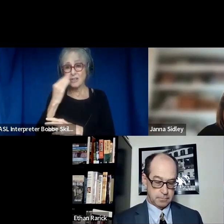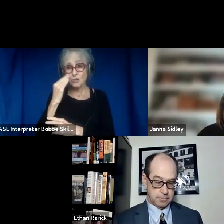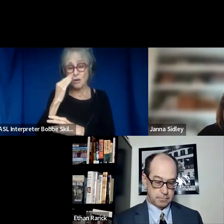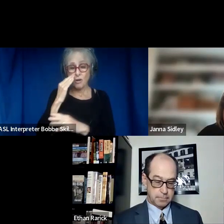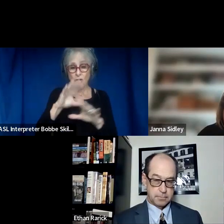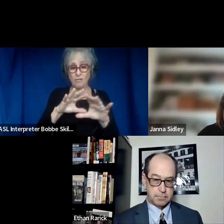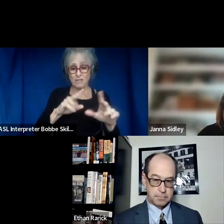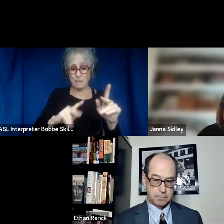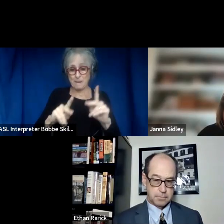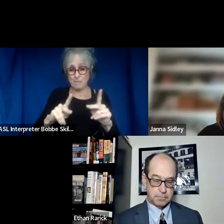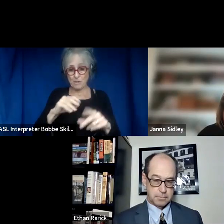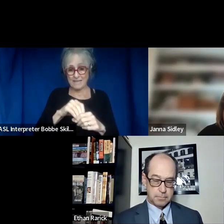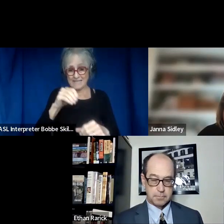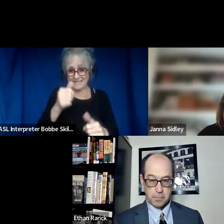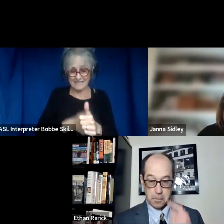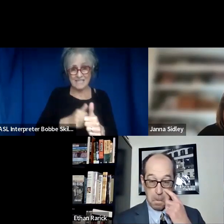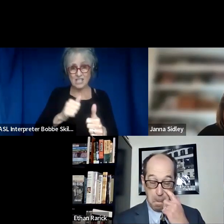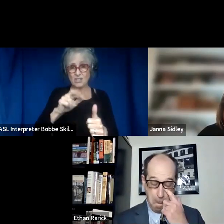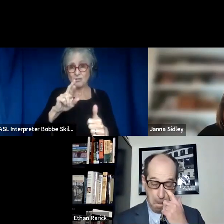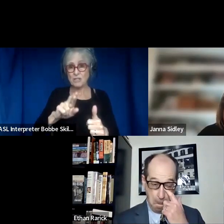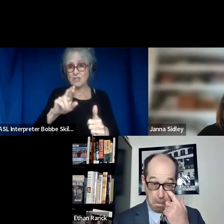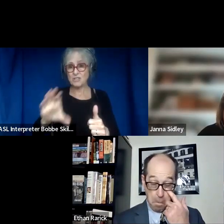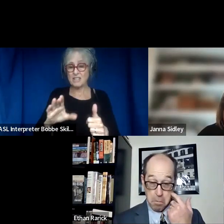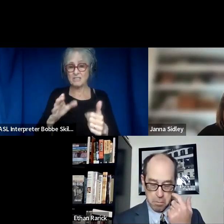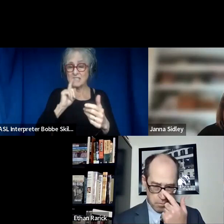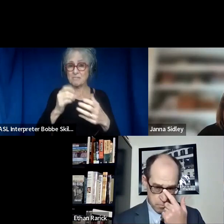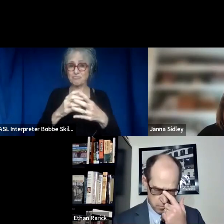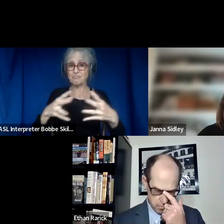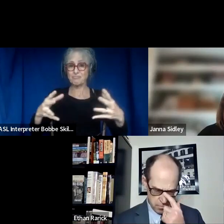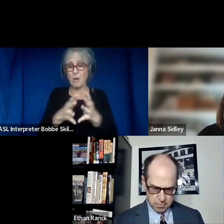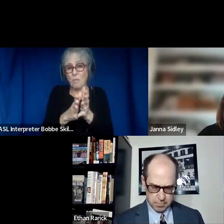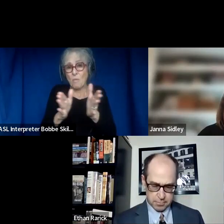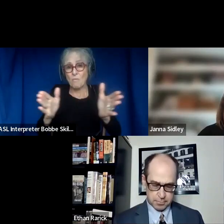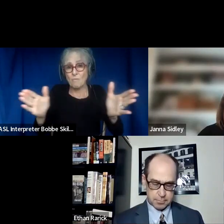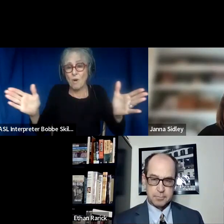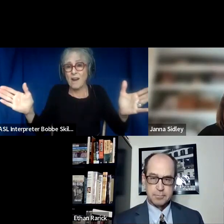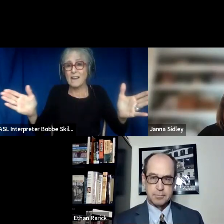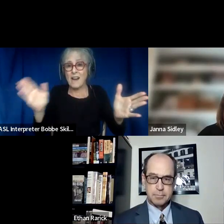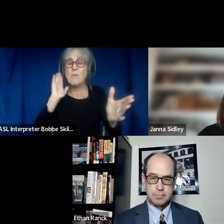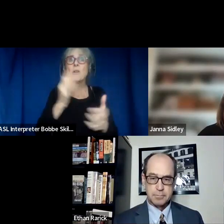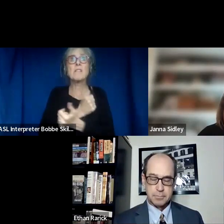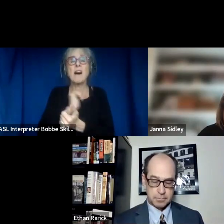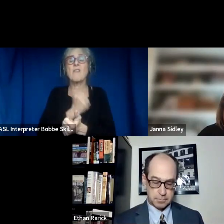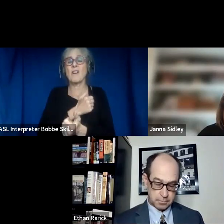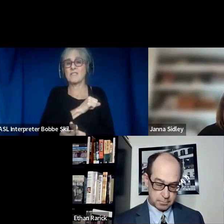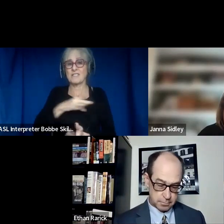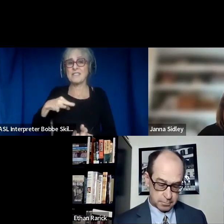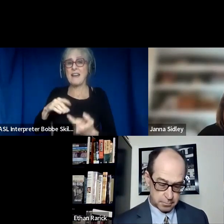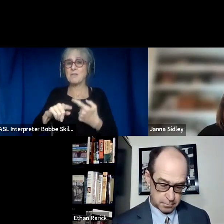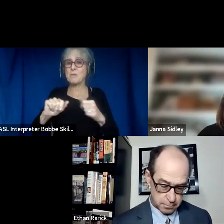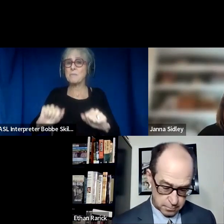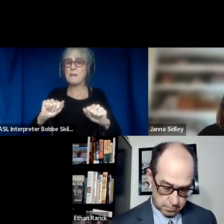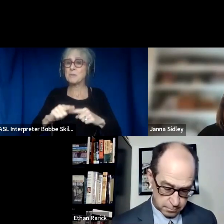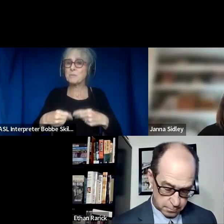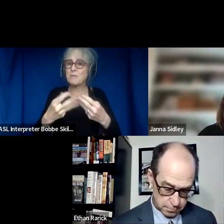center catchment areas vary widely. I would love to increase our staffing to be able to provide more and a higher level of